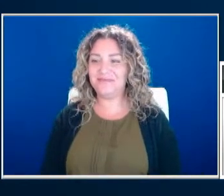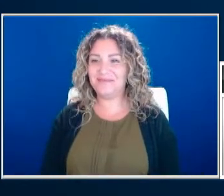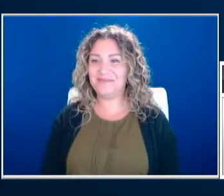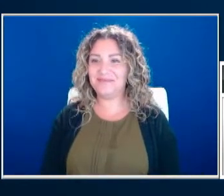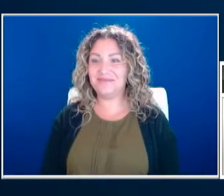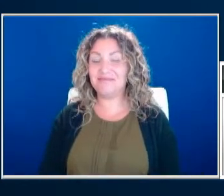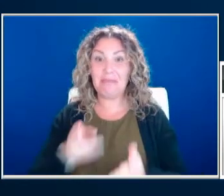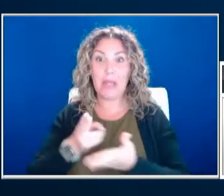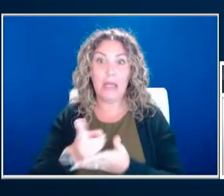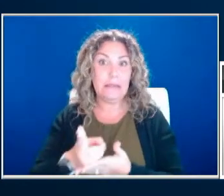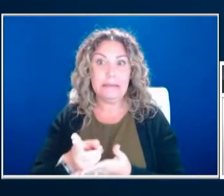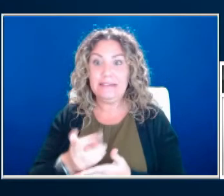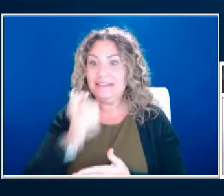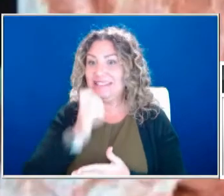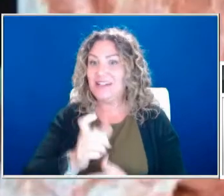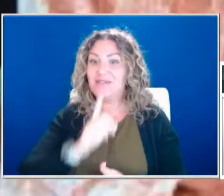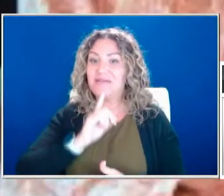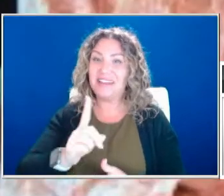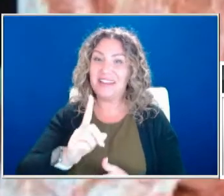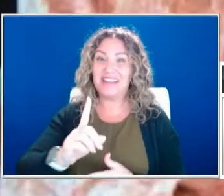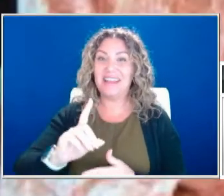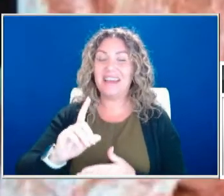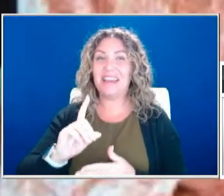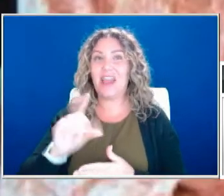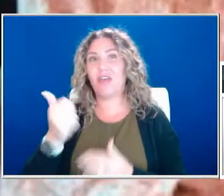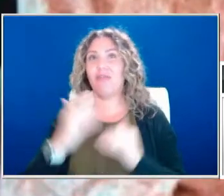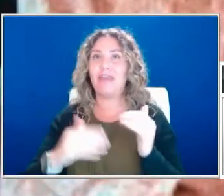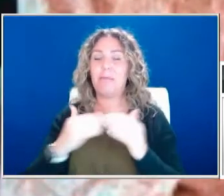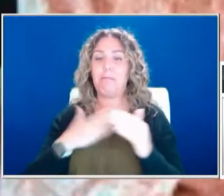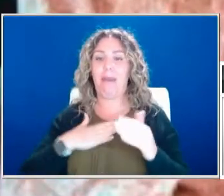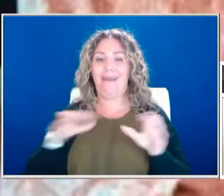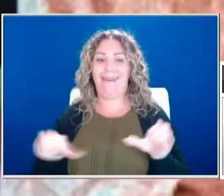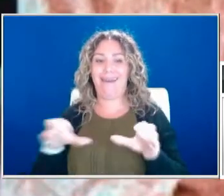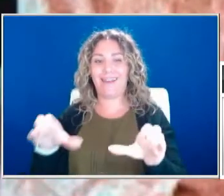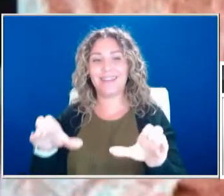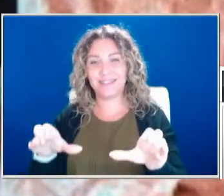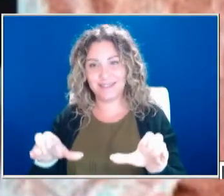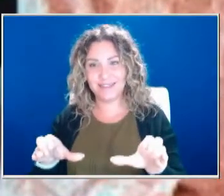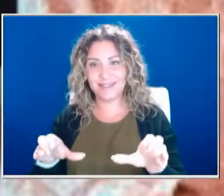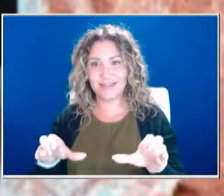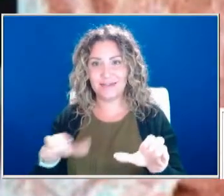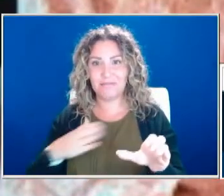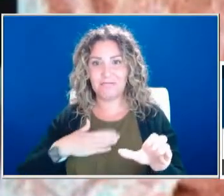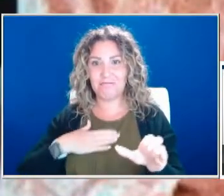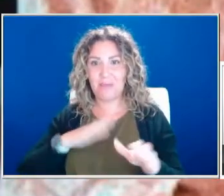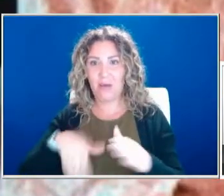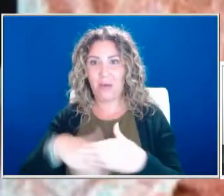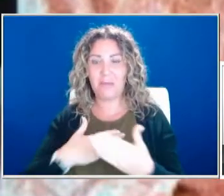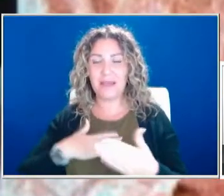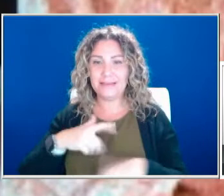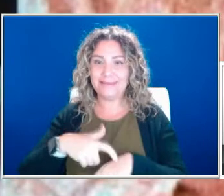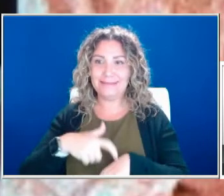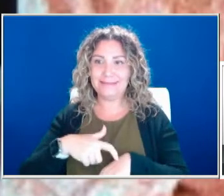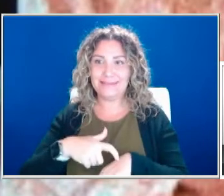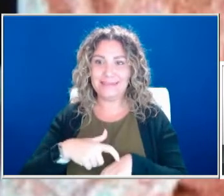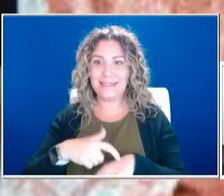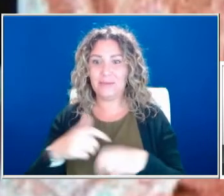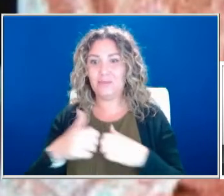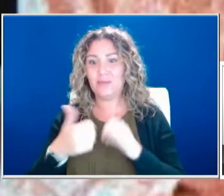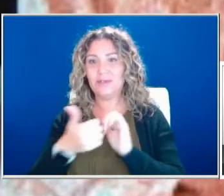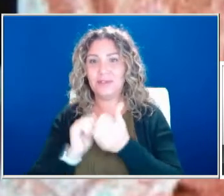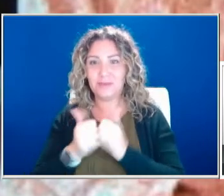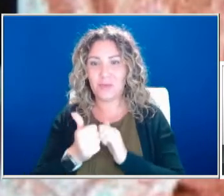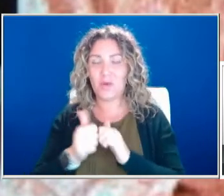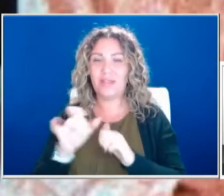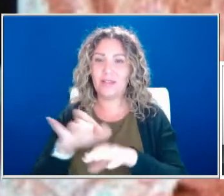Honestly, it hasn't really, other than just how active I am. Because I spent all my time doing sports and stuff, so that's slowed down, but I